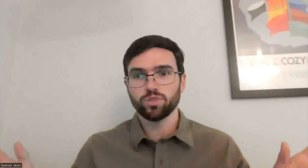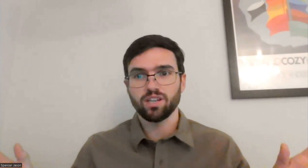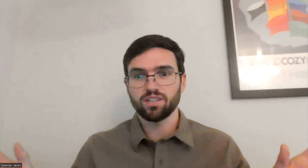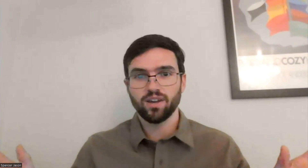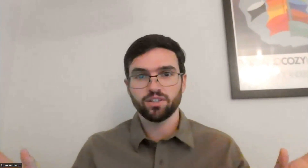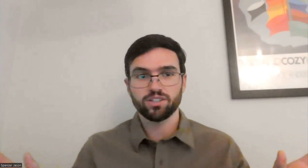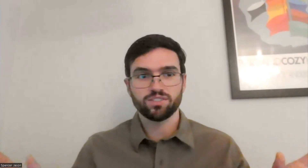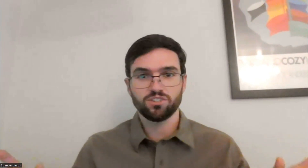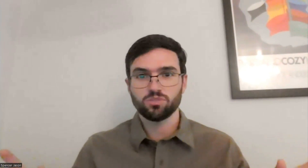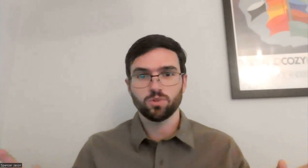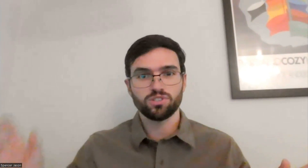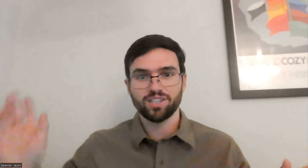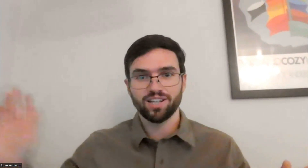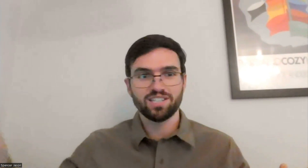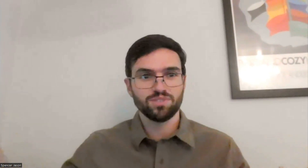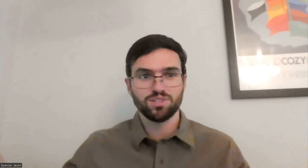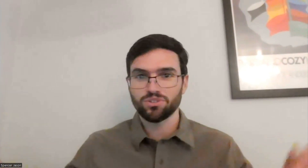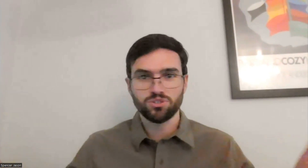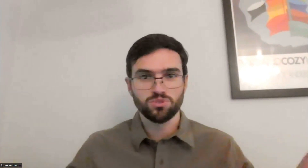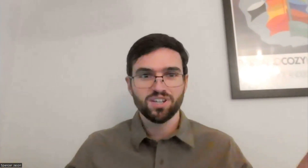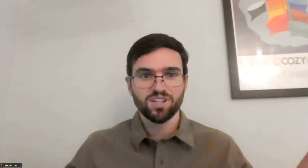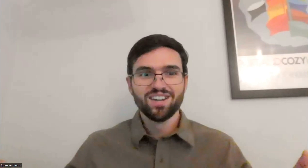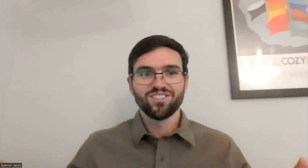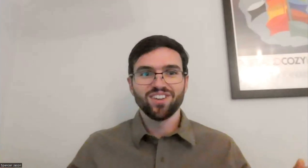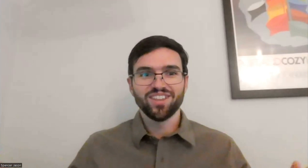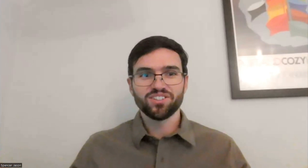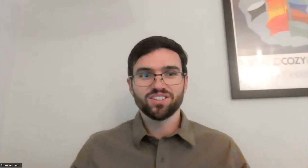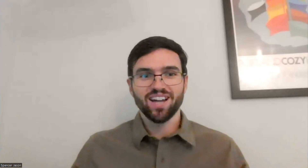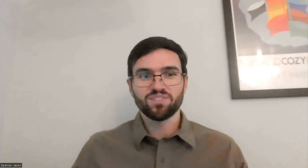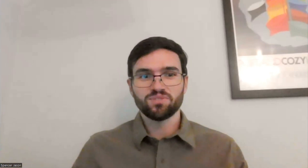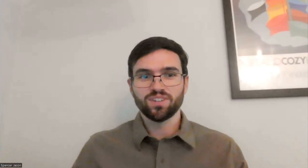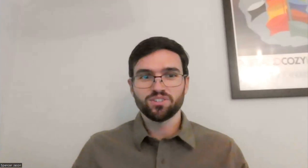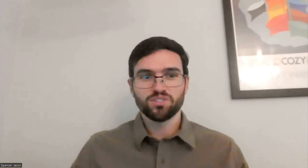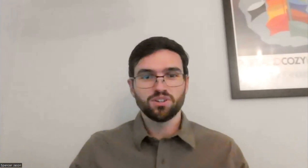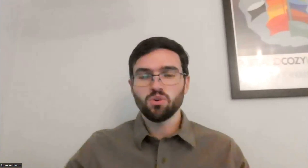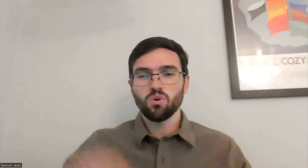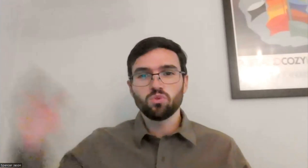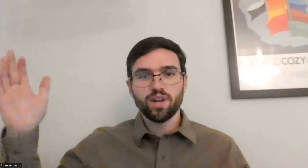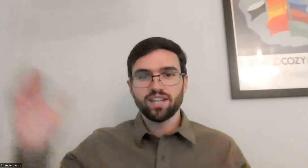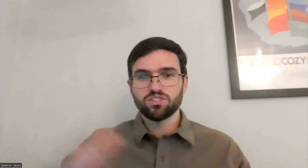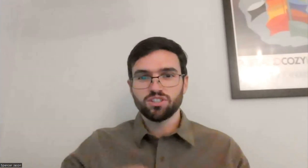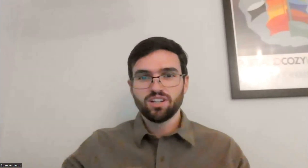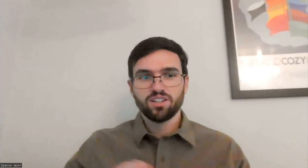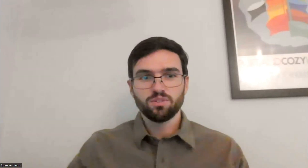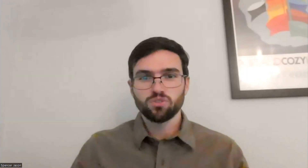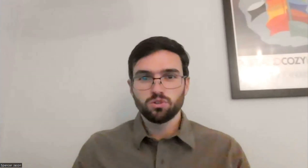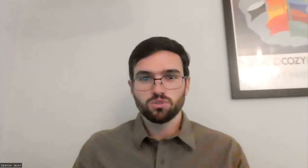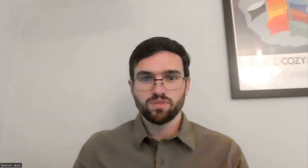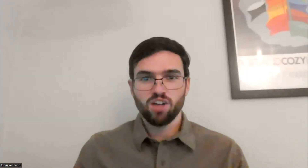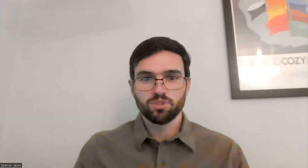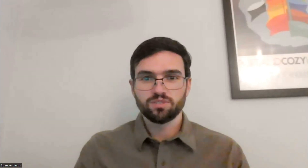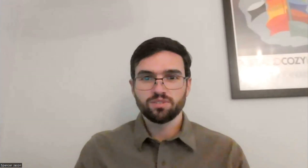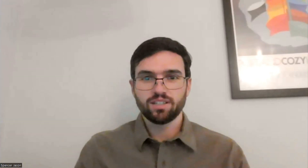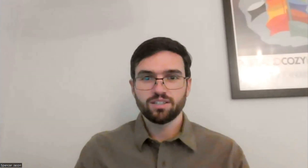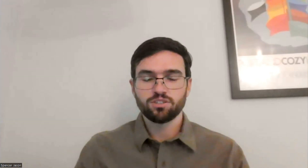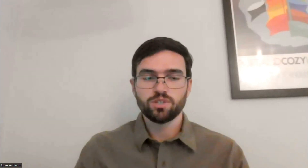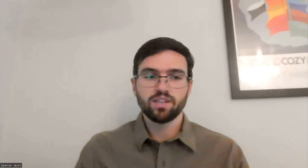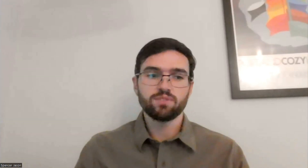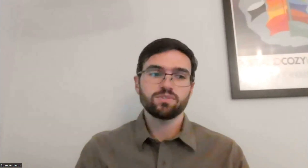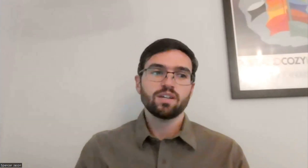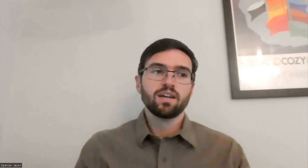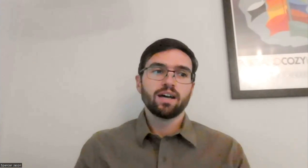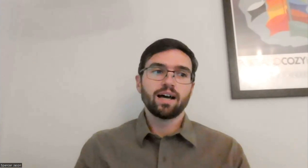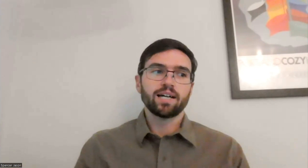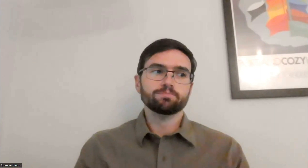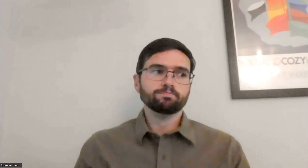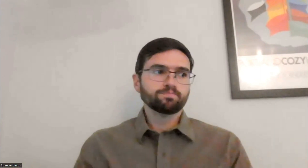flavors of Greek life out there. It's not just what you see on TV or the news, right? There's a whole range of social involvement in the Greek